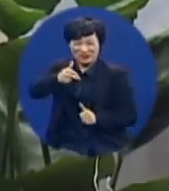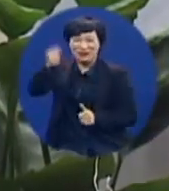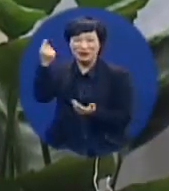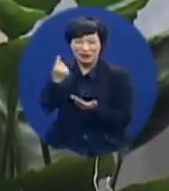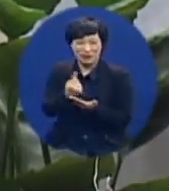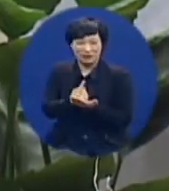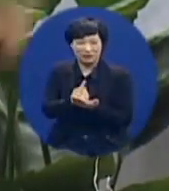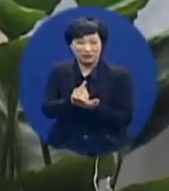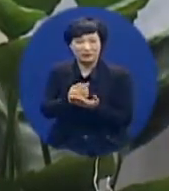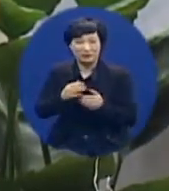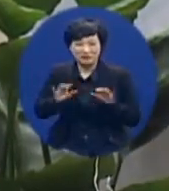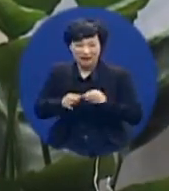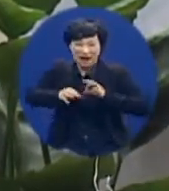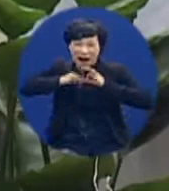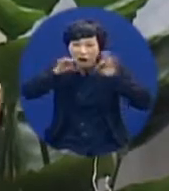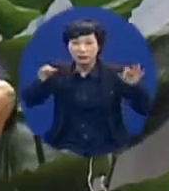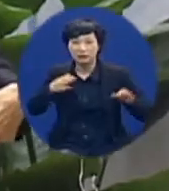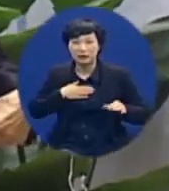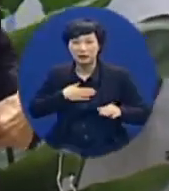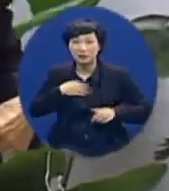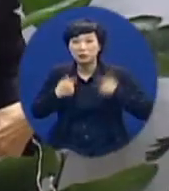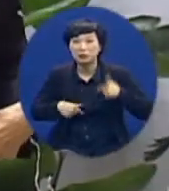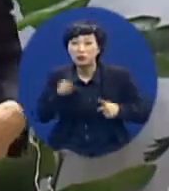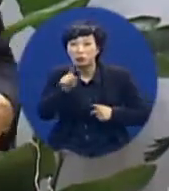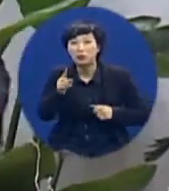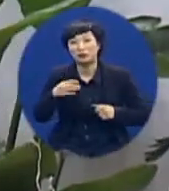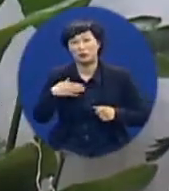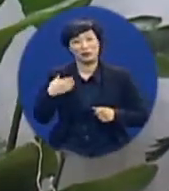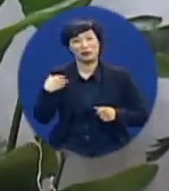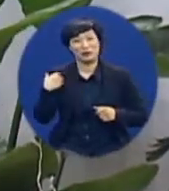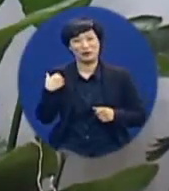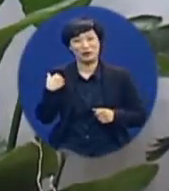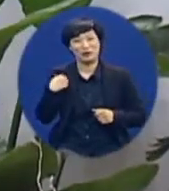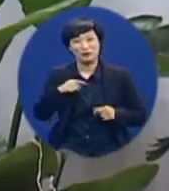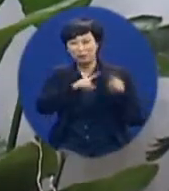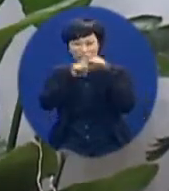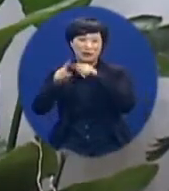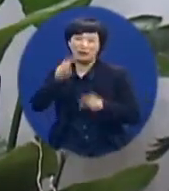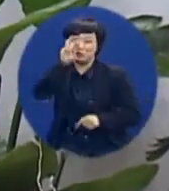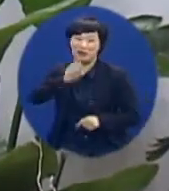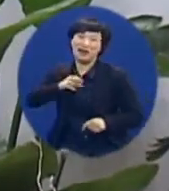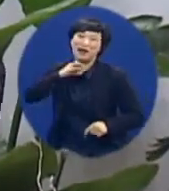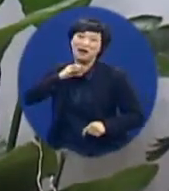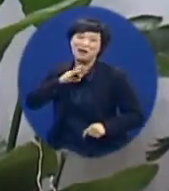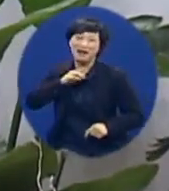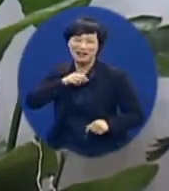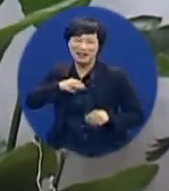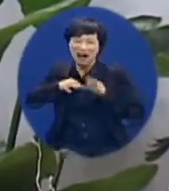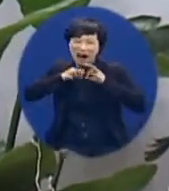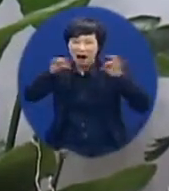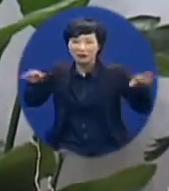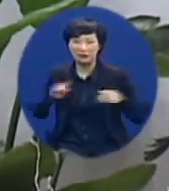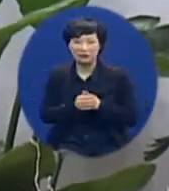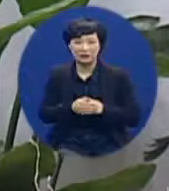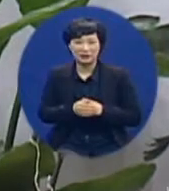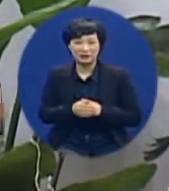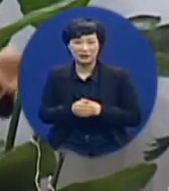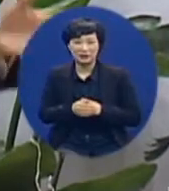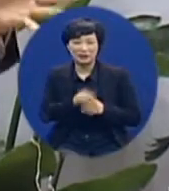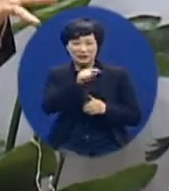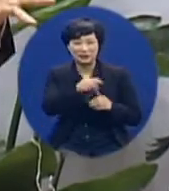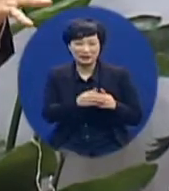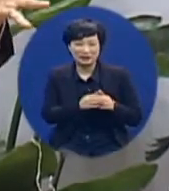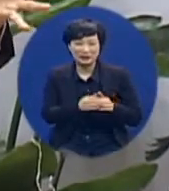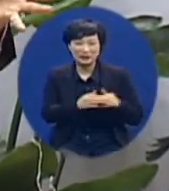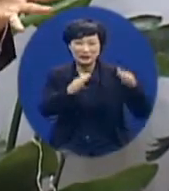What joy was? I just sang. Joy to the world, the Lord is come. When they listened to our praising,